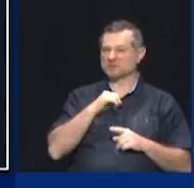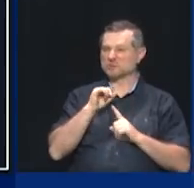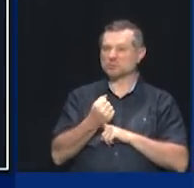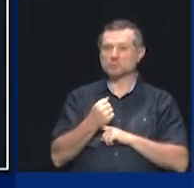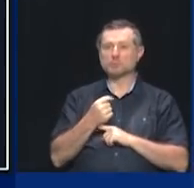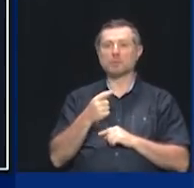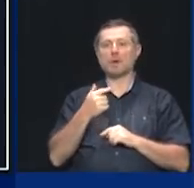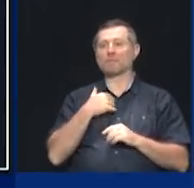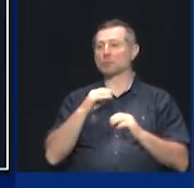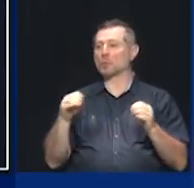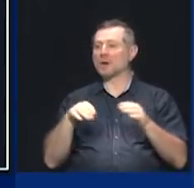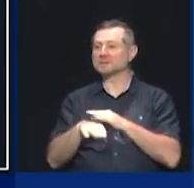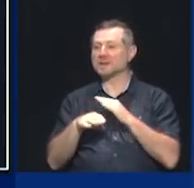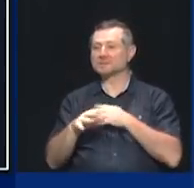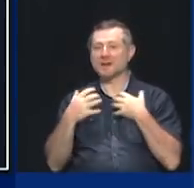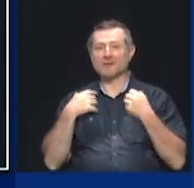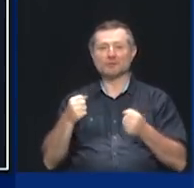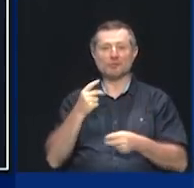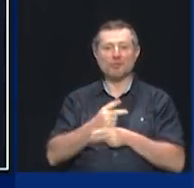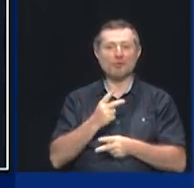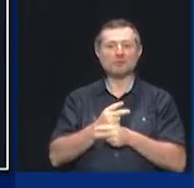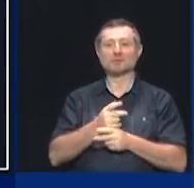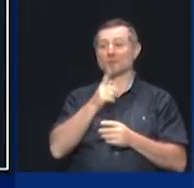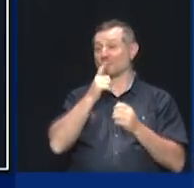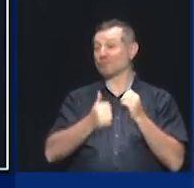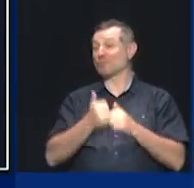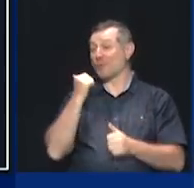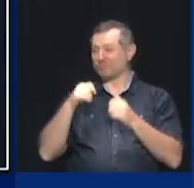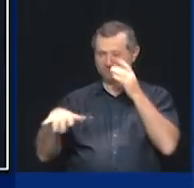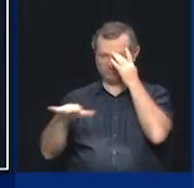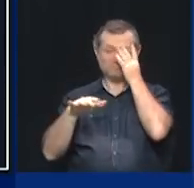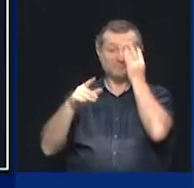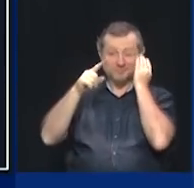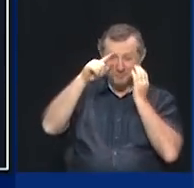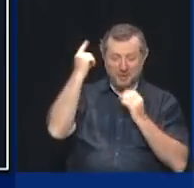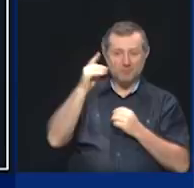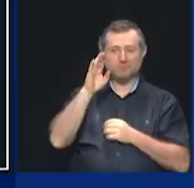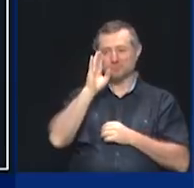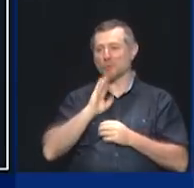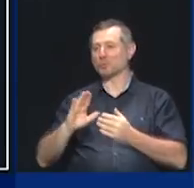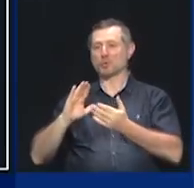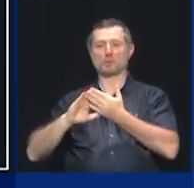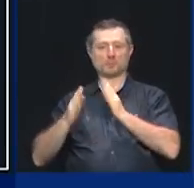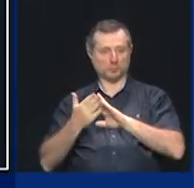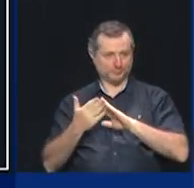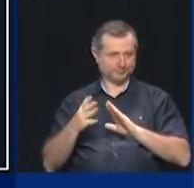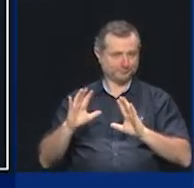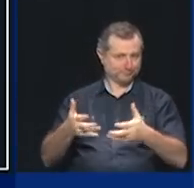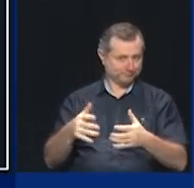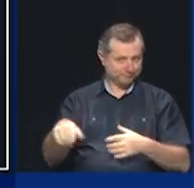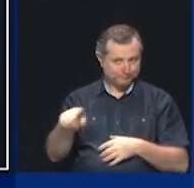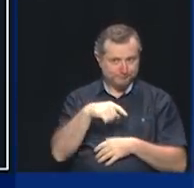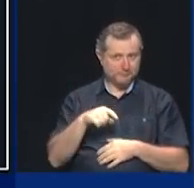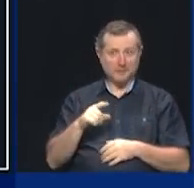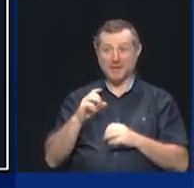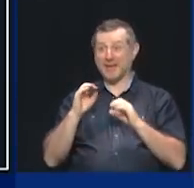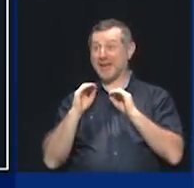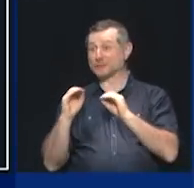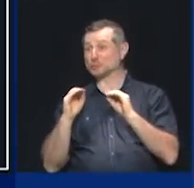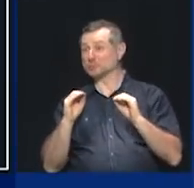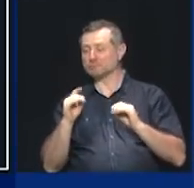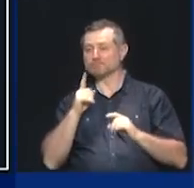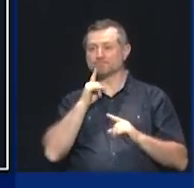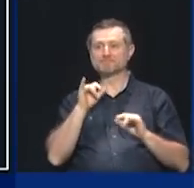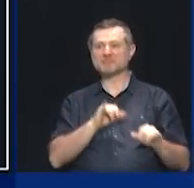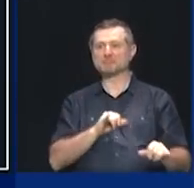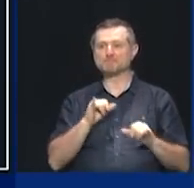that were predominantly black and brown communities. That's what COVID did. When it came to education and